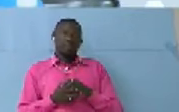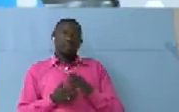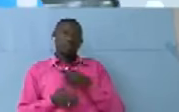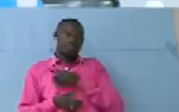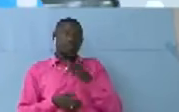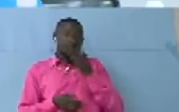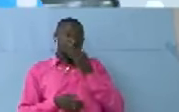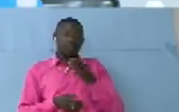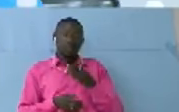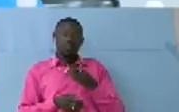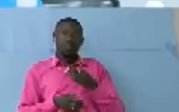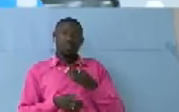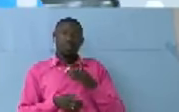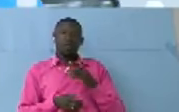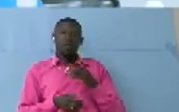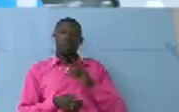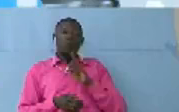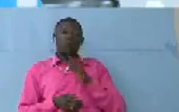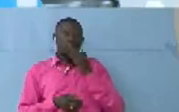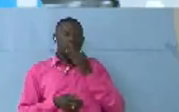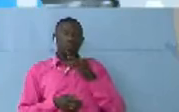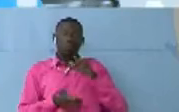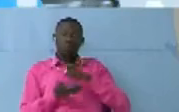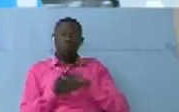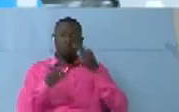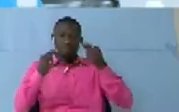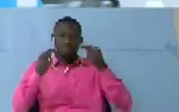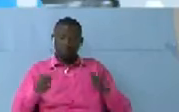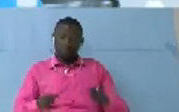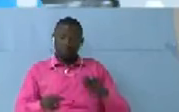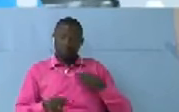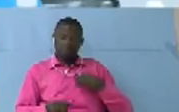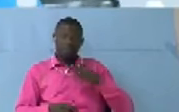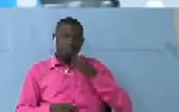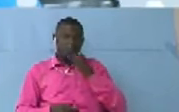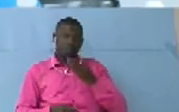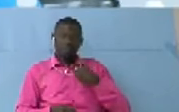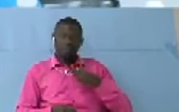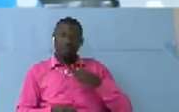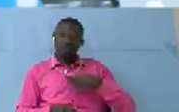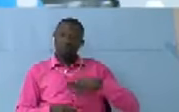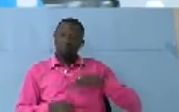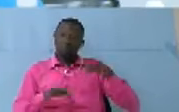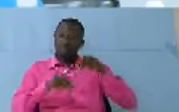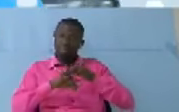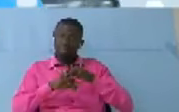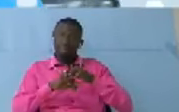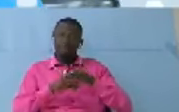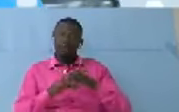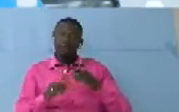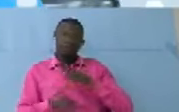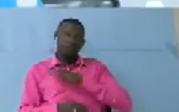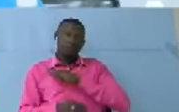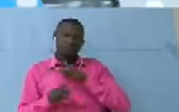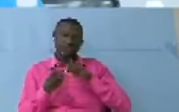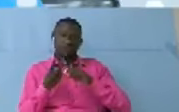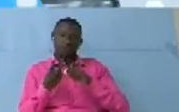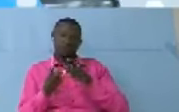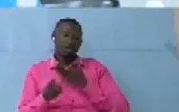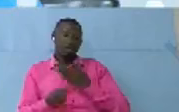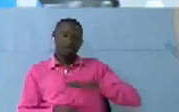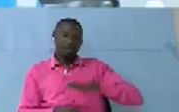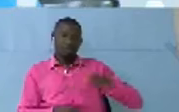They said that I said on my statement that I was not married and that also I had no child.